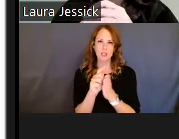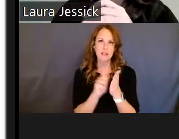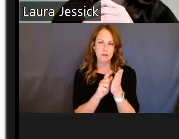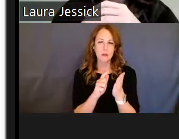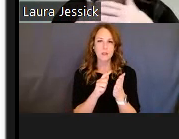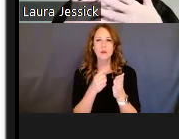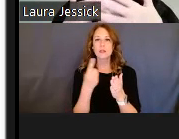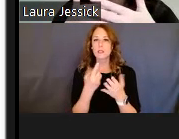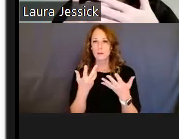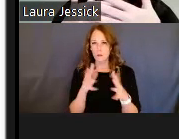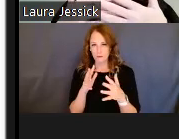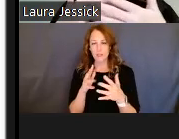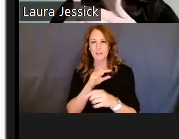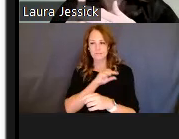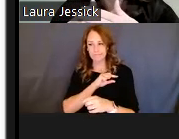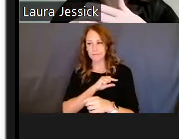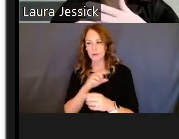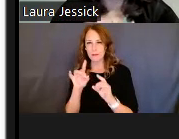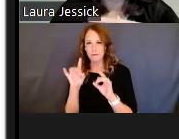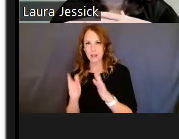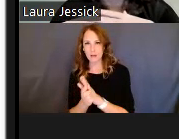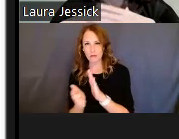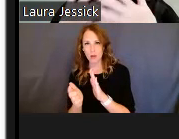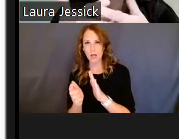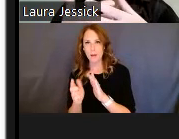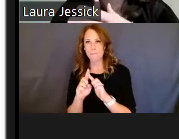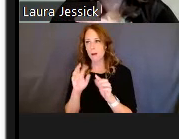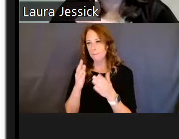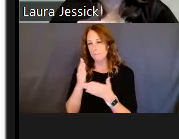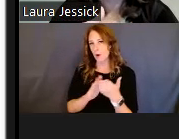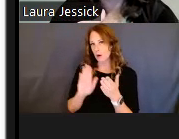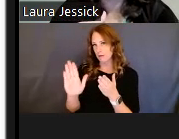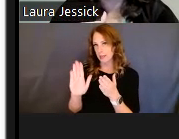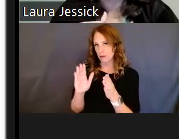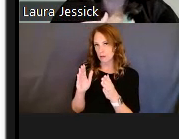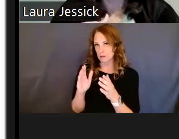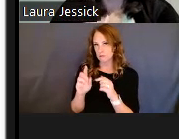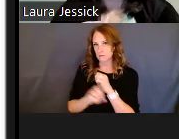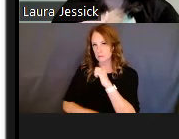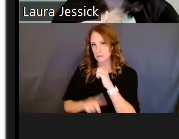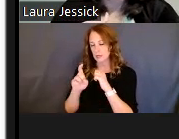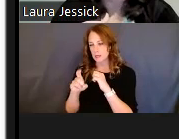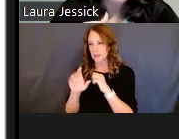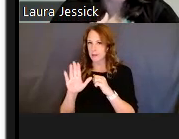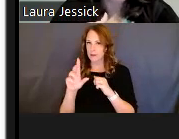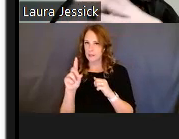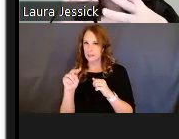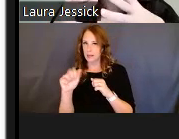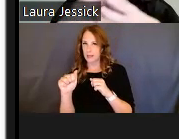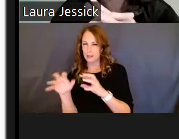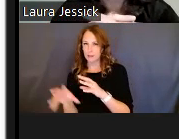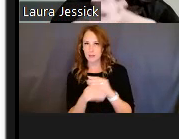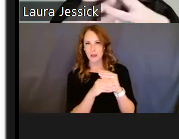convicted of a violent crime and part of their sentence is to have their DNA entered into the CODIS